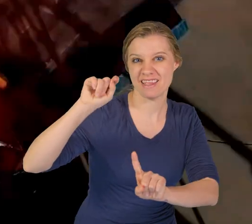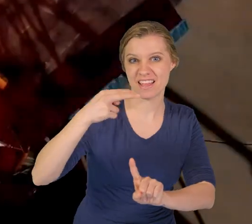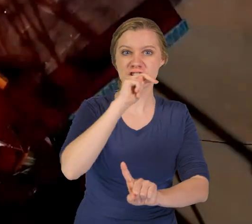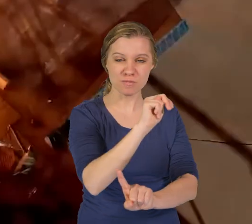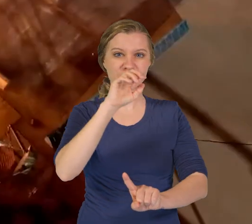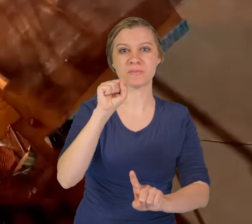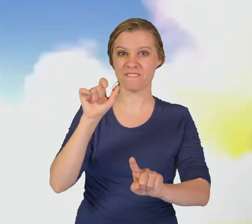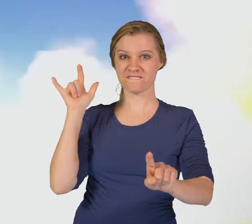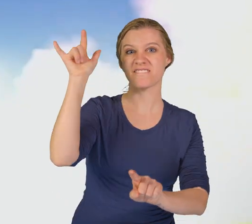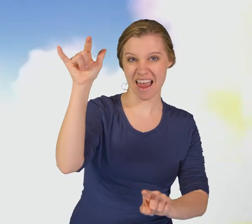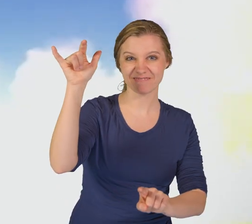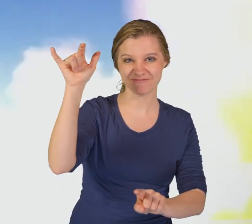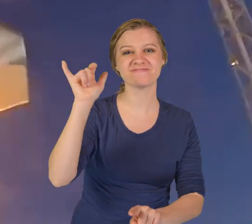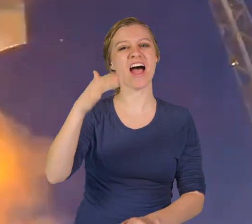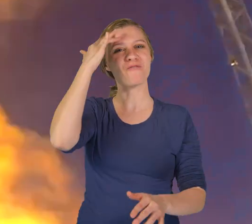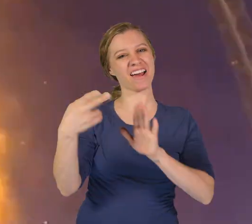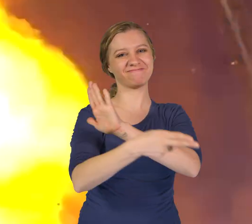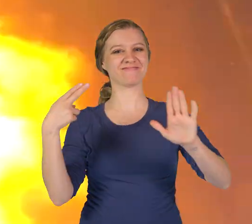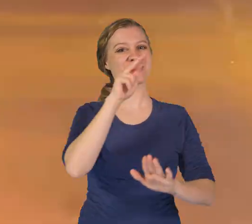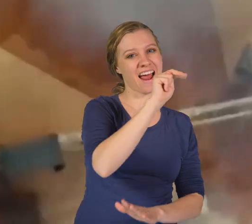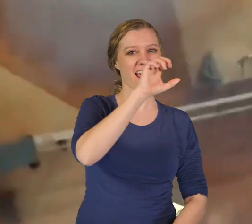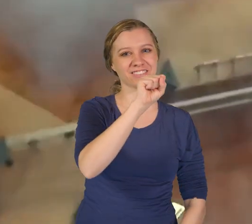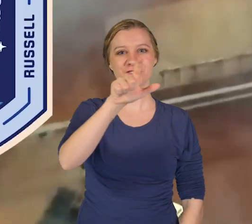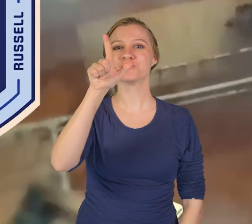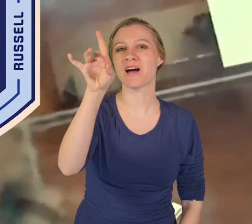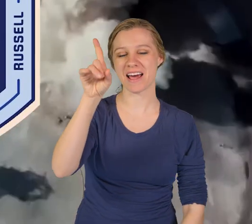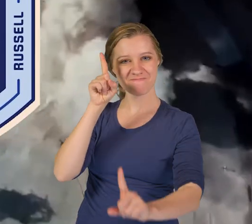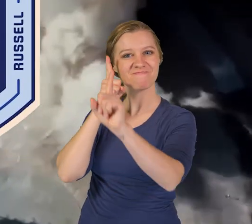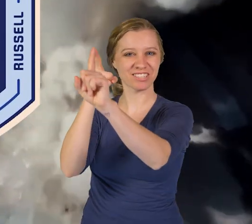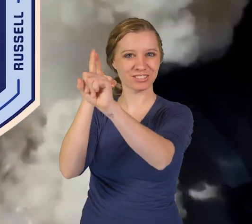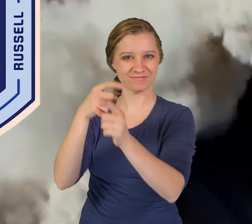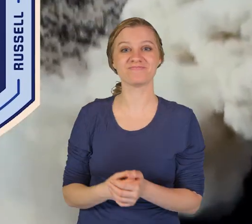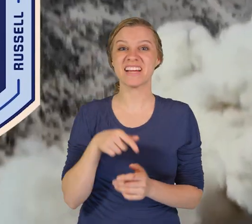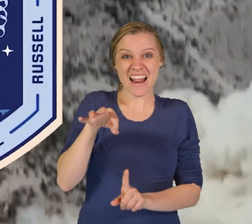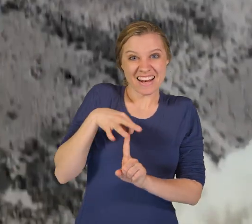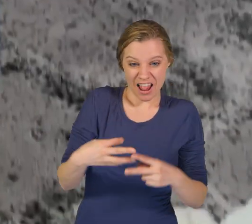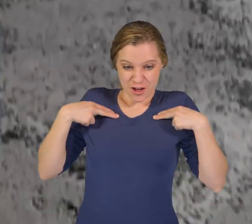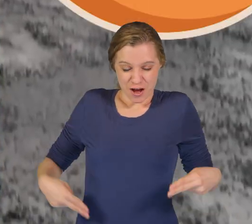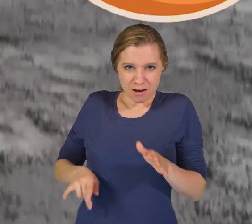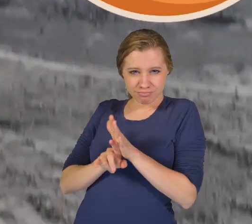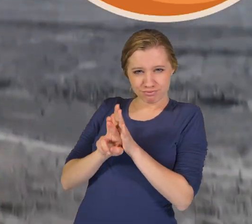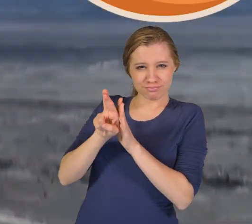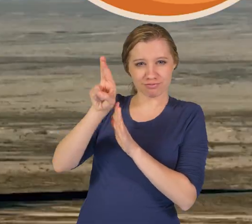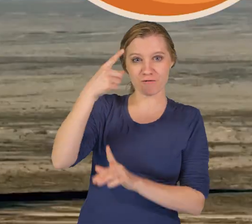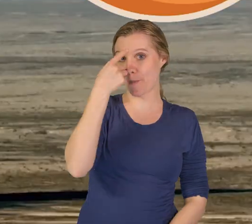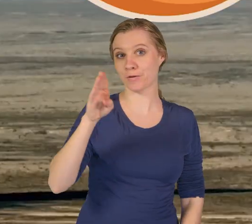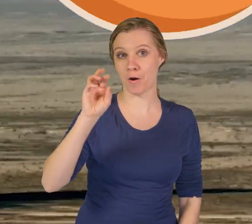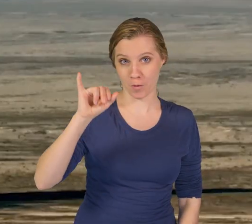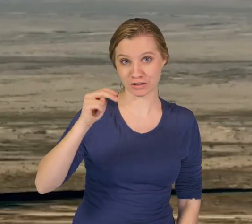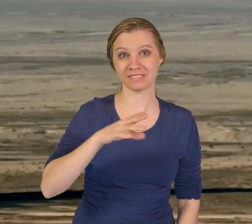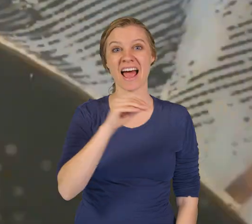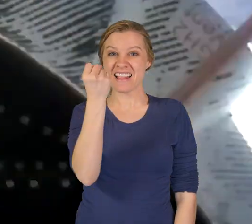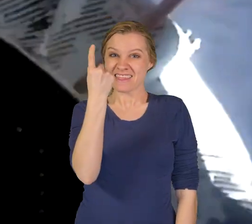will be the 28th New Shepard flight overall. That's why we're the NS-28 mission, the 9th human flight